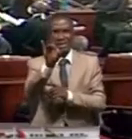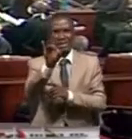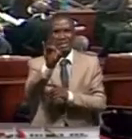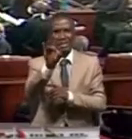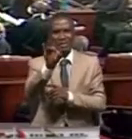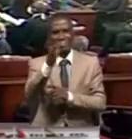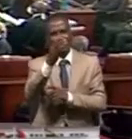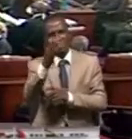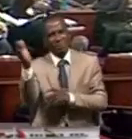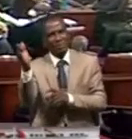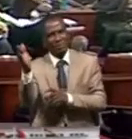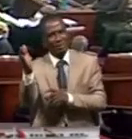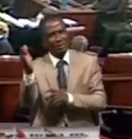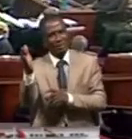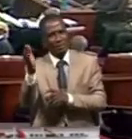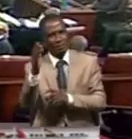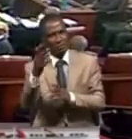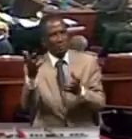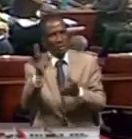No. That's what he said.